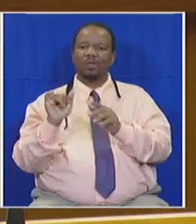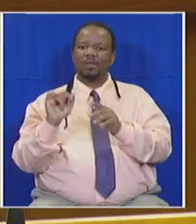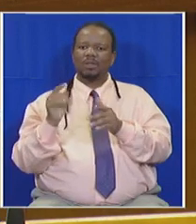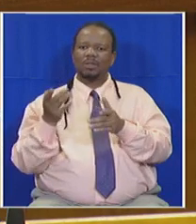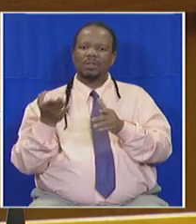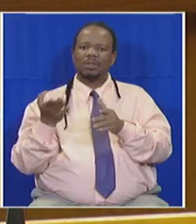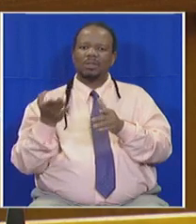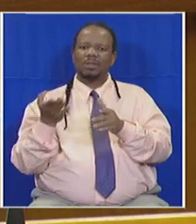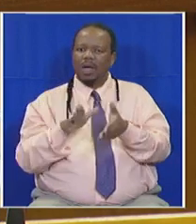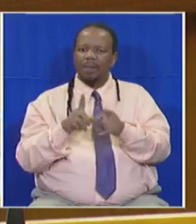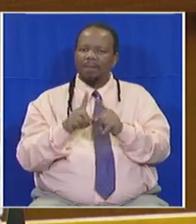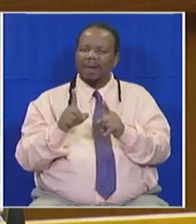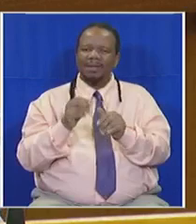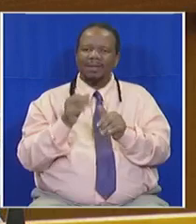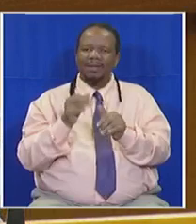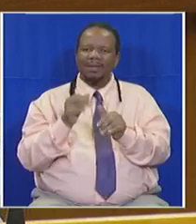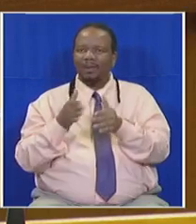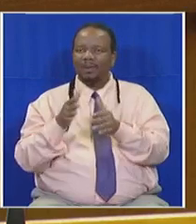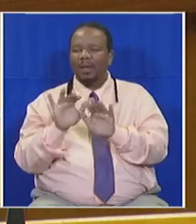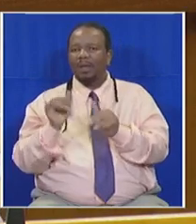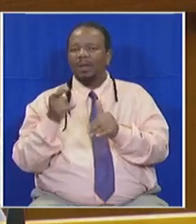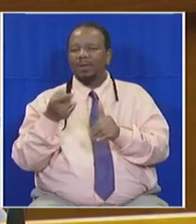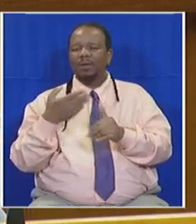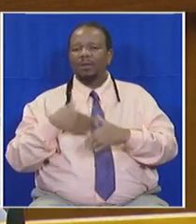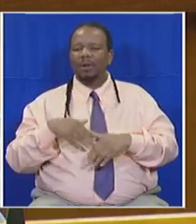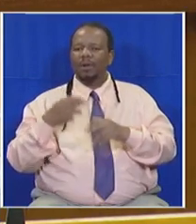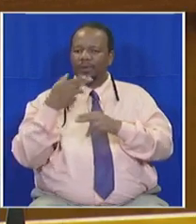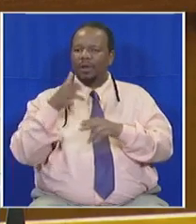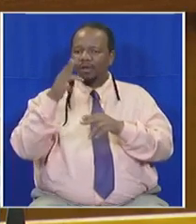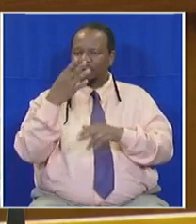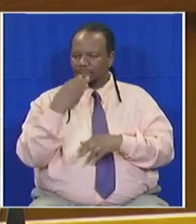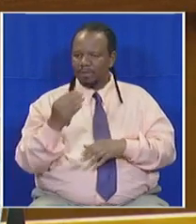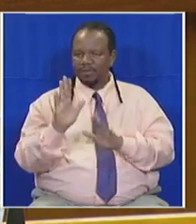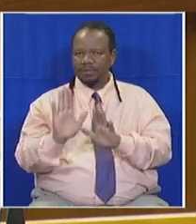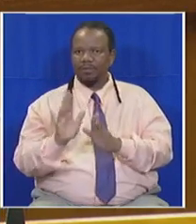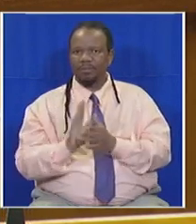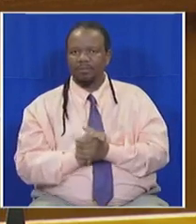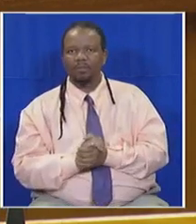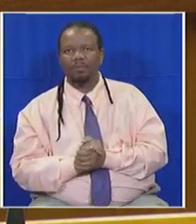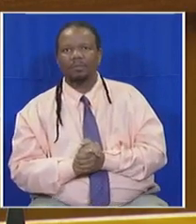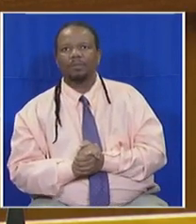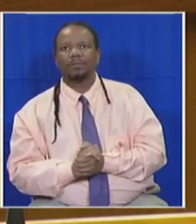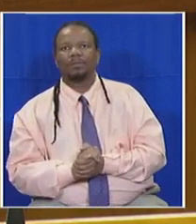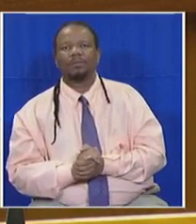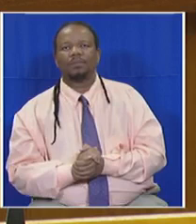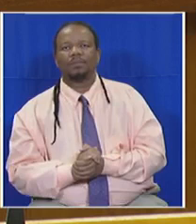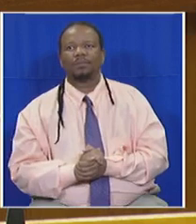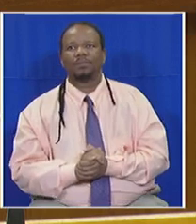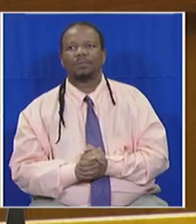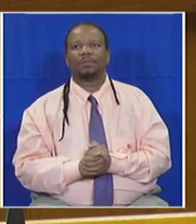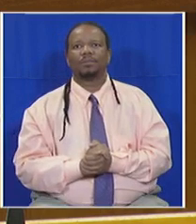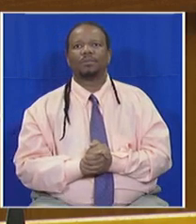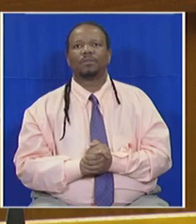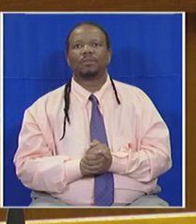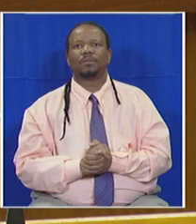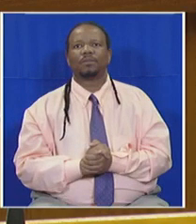circumstances. Matlomo Robala Gabotse. Now, Chairperson, permit me to first travel to the